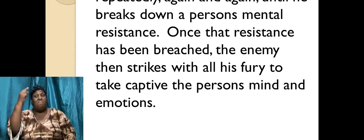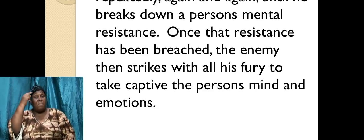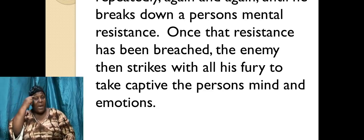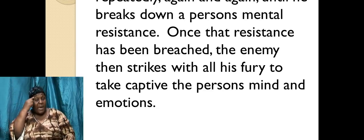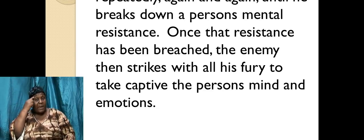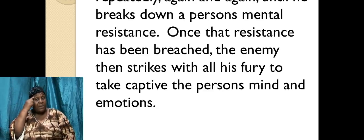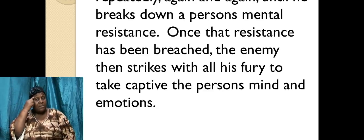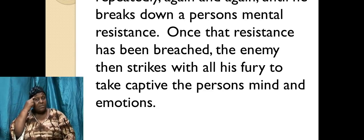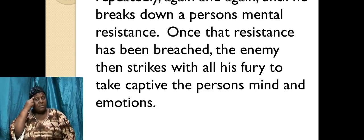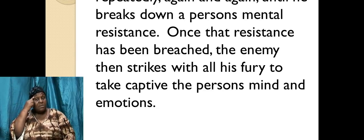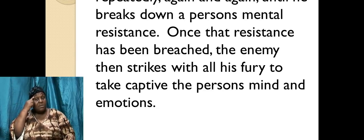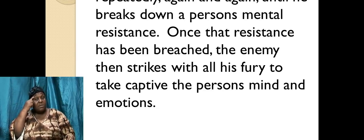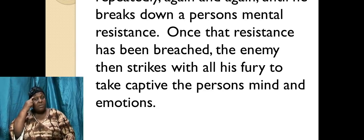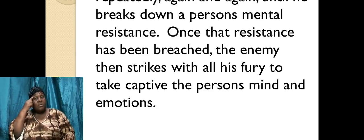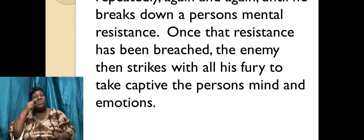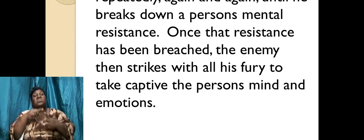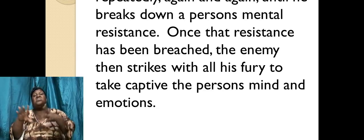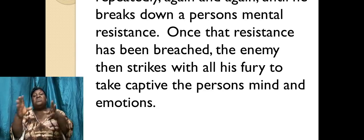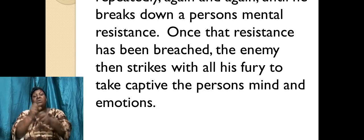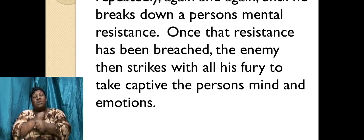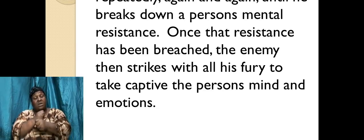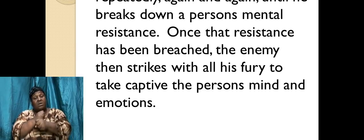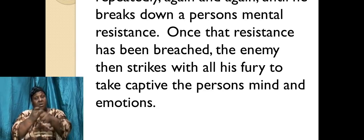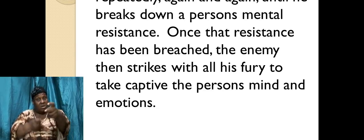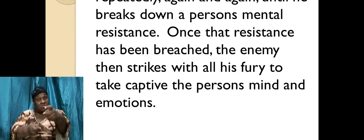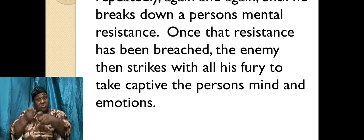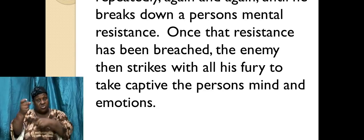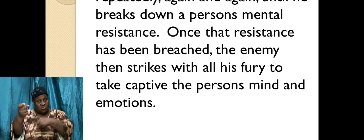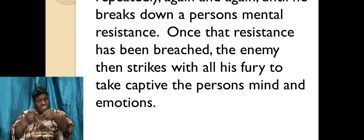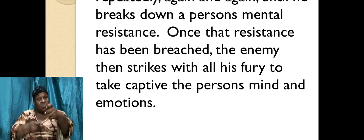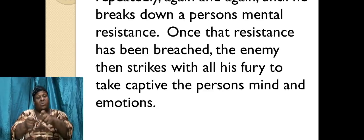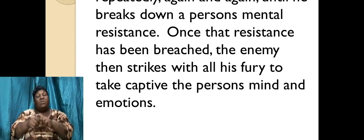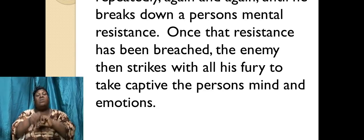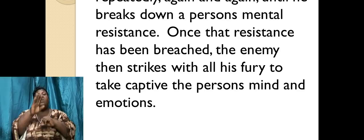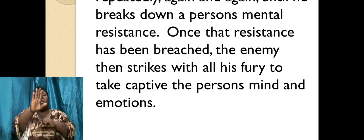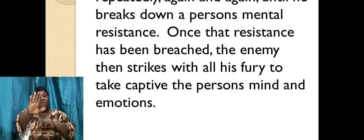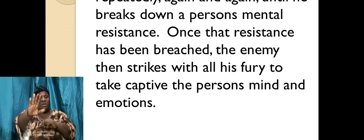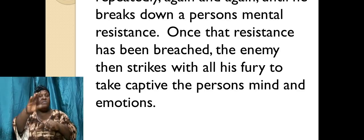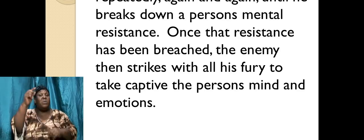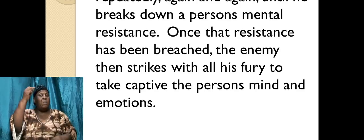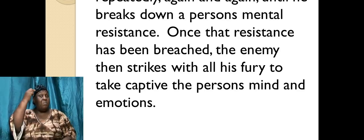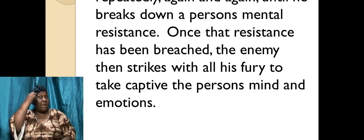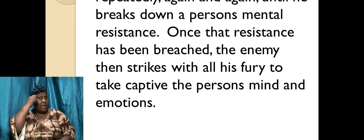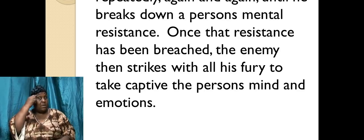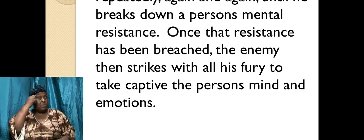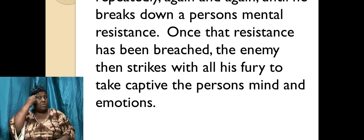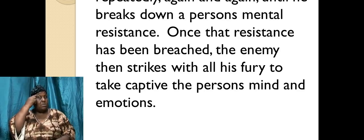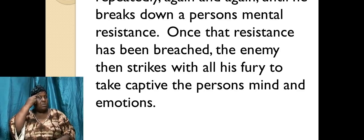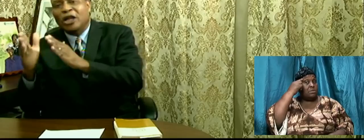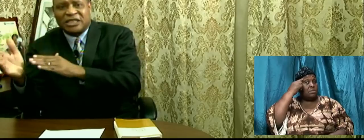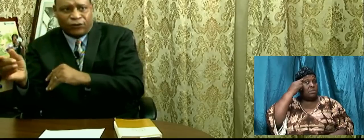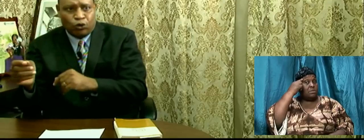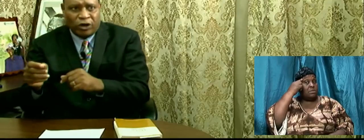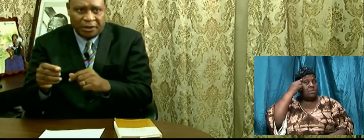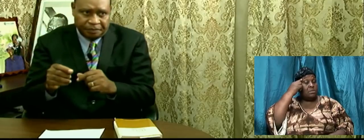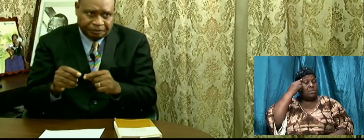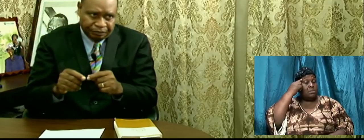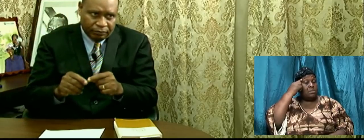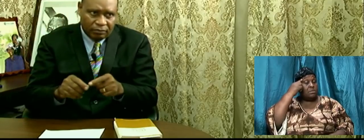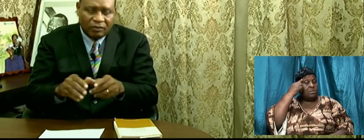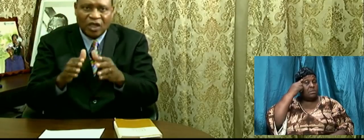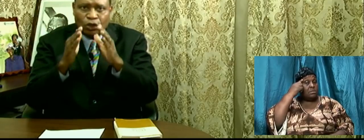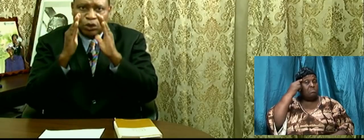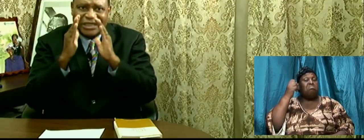once that resistance has been breached the enemy then strikes with all his fury